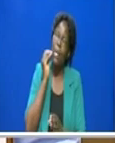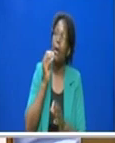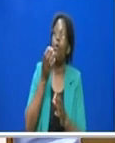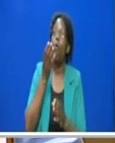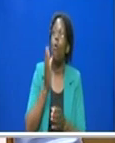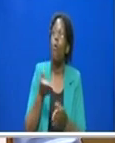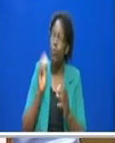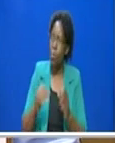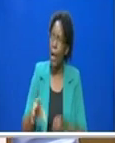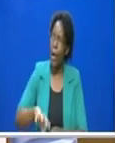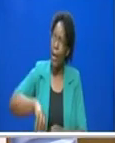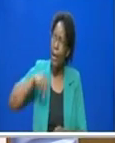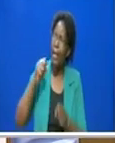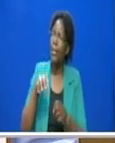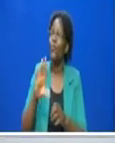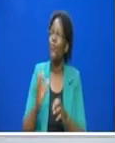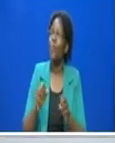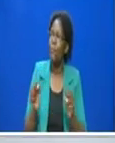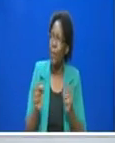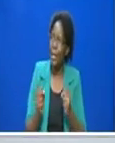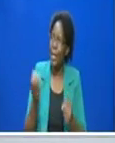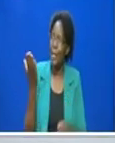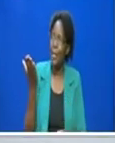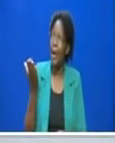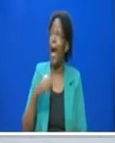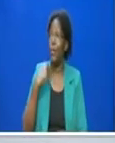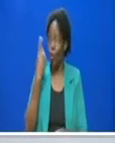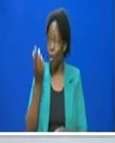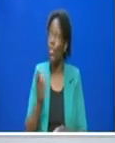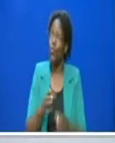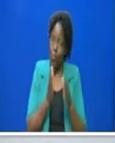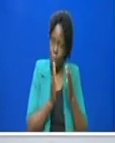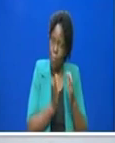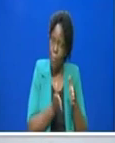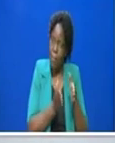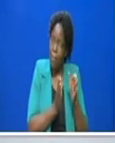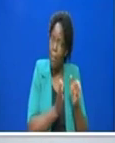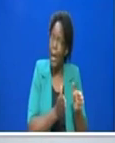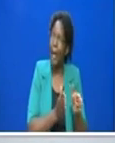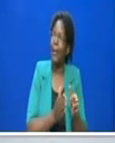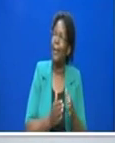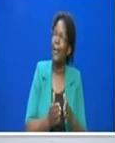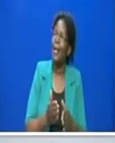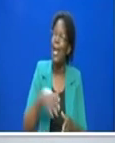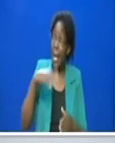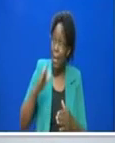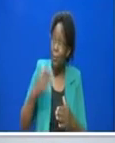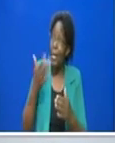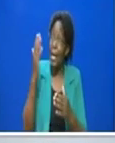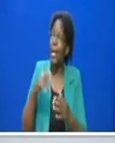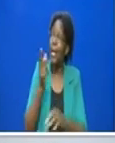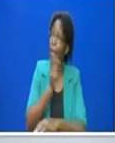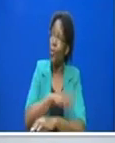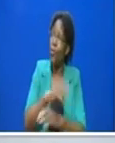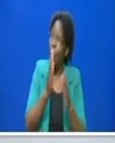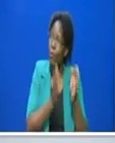fridge? Ama unabana fridge mzima. Nowadays, na kuambia jipange. Every day jipange. Mm-hmm. Yes. Because right now. Yes.